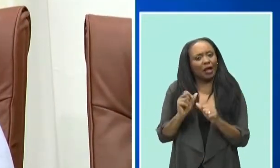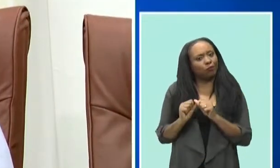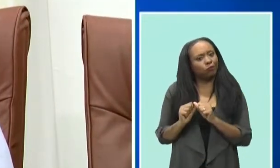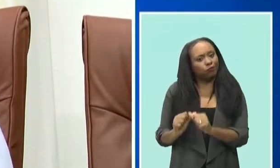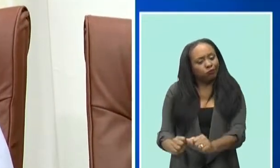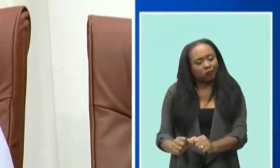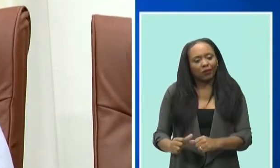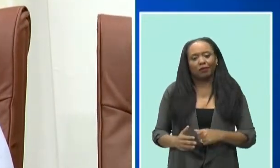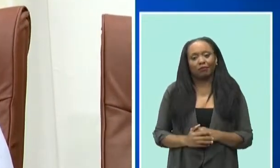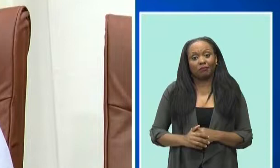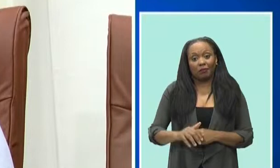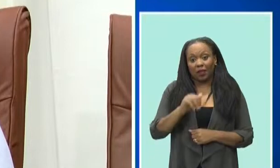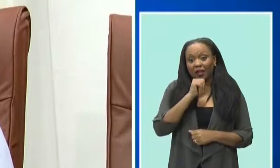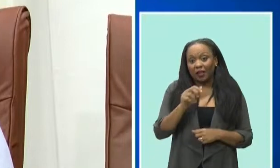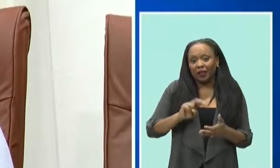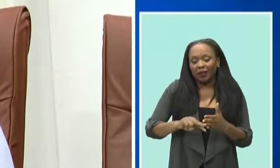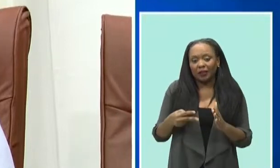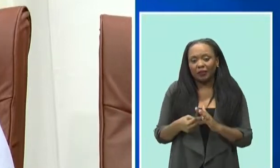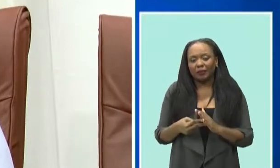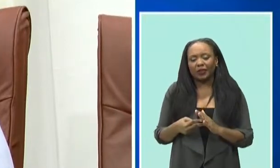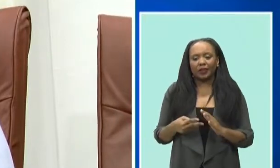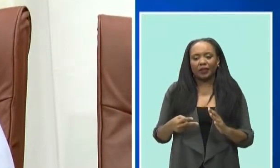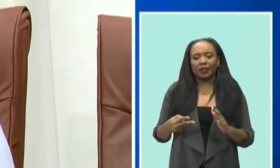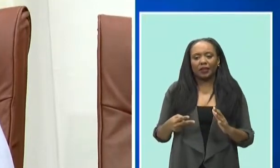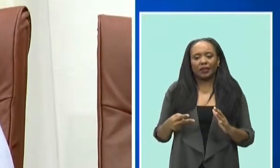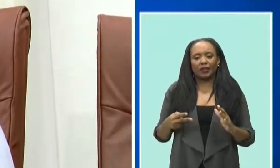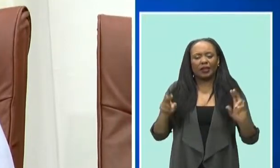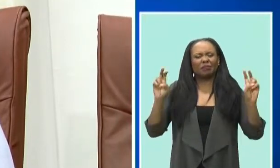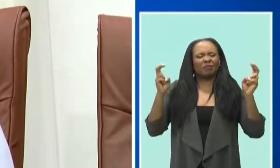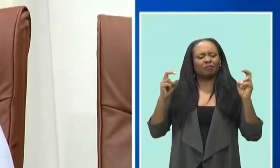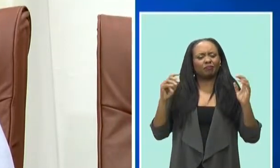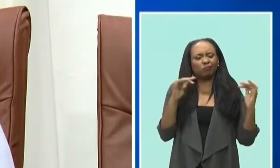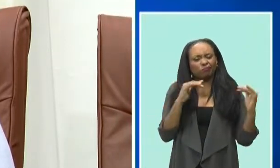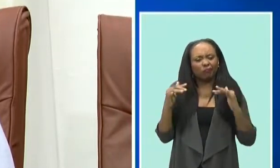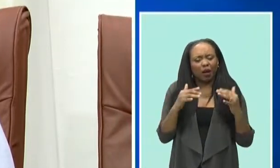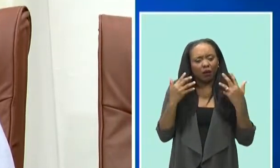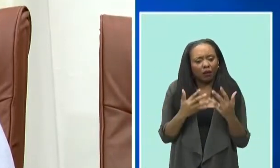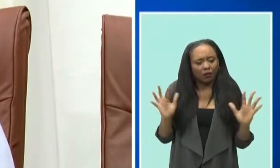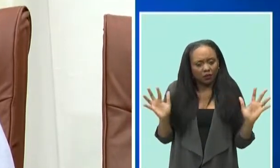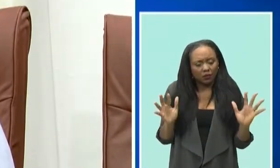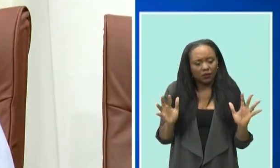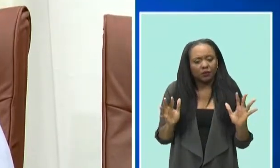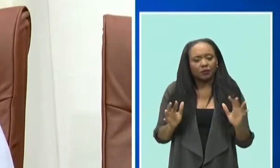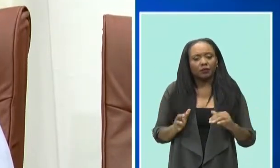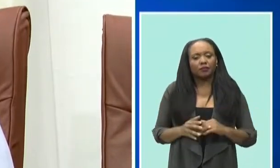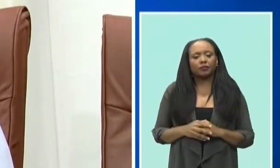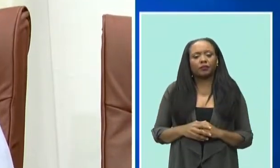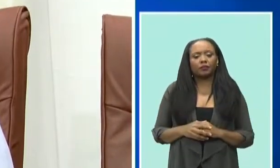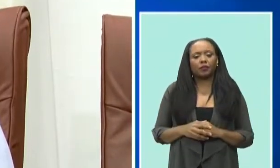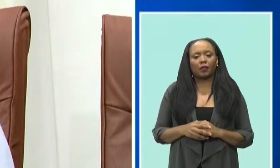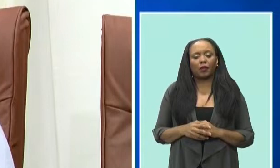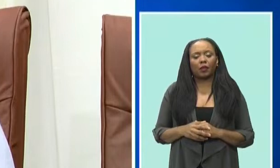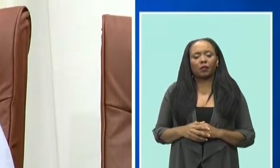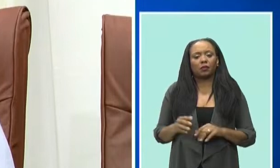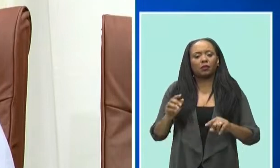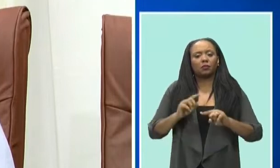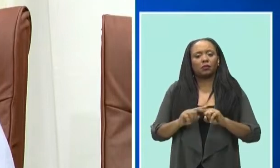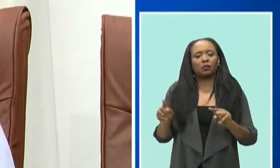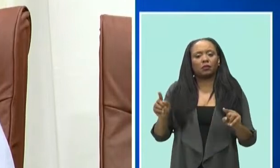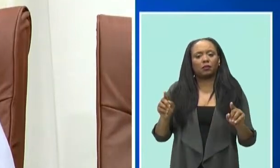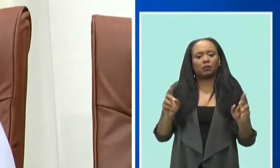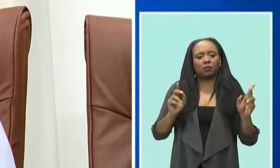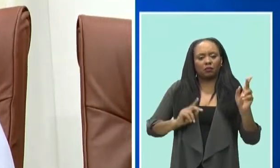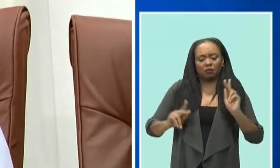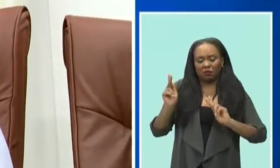that the battle is over, because we live in a world, quite frankly, that persons will want to continue to extract